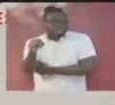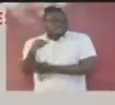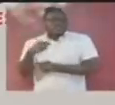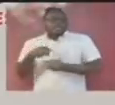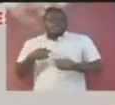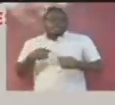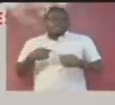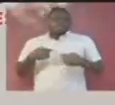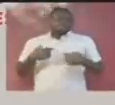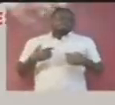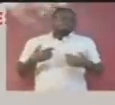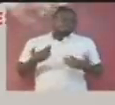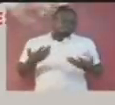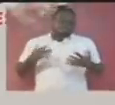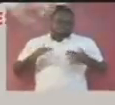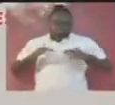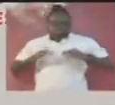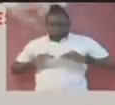about any gathering.